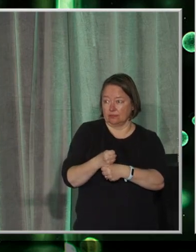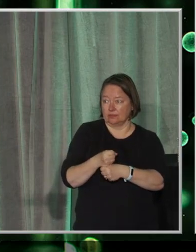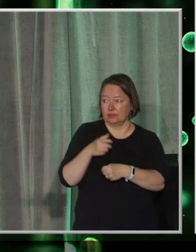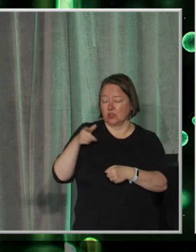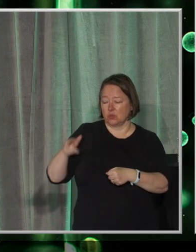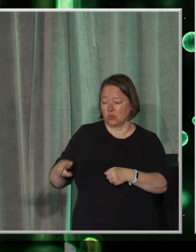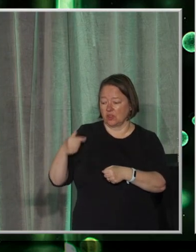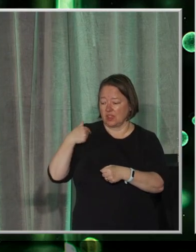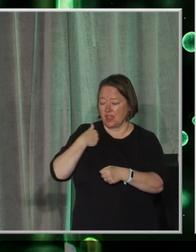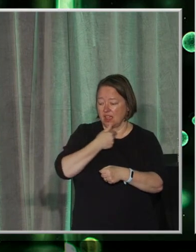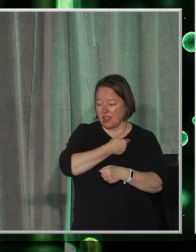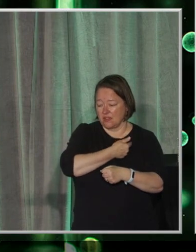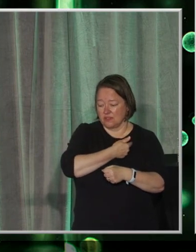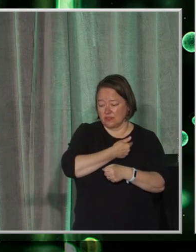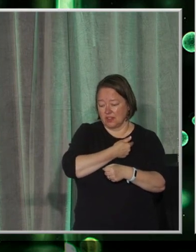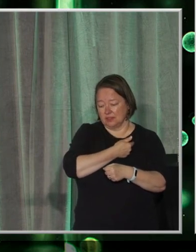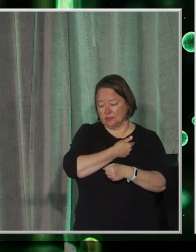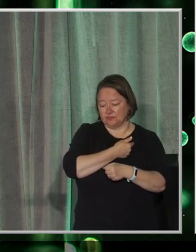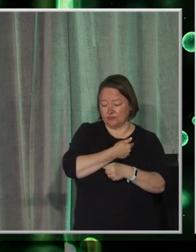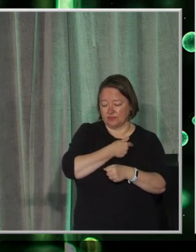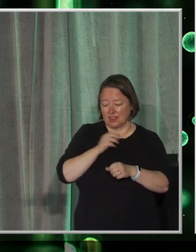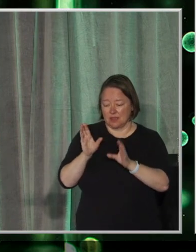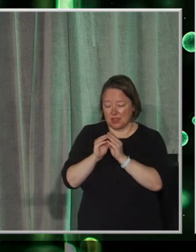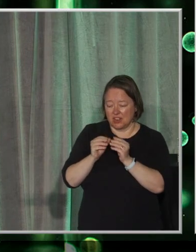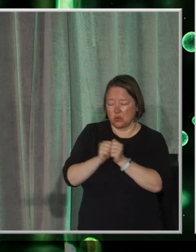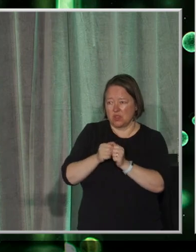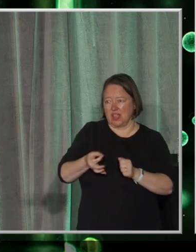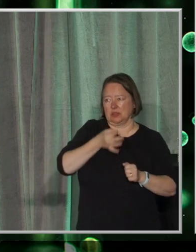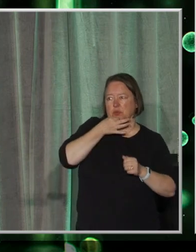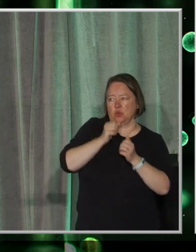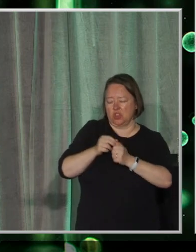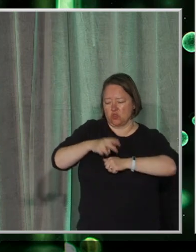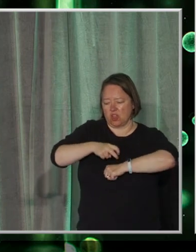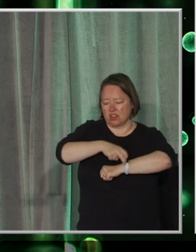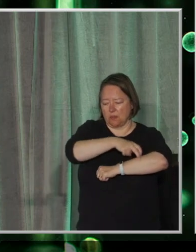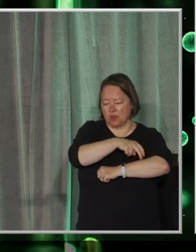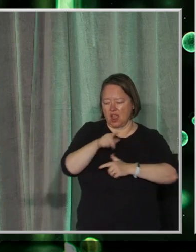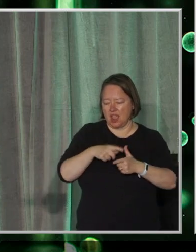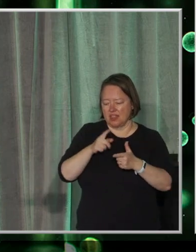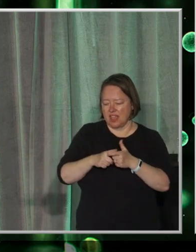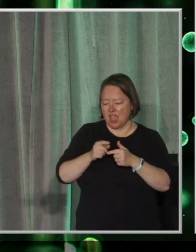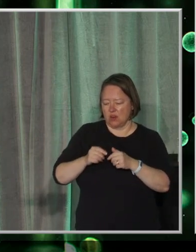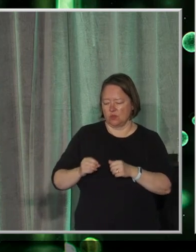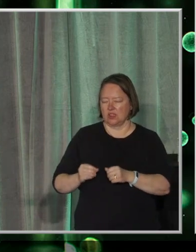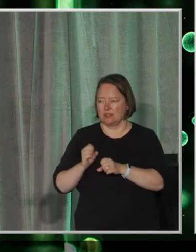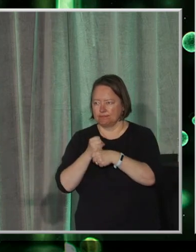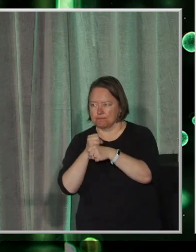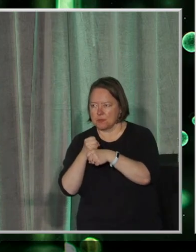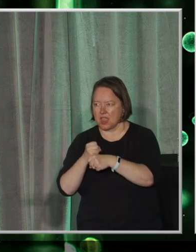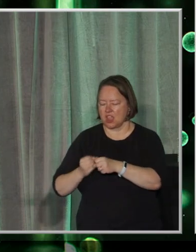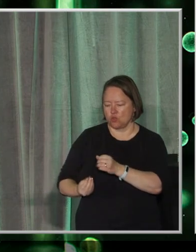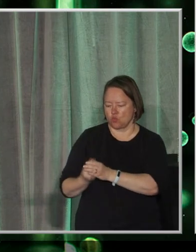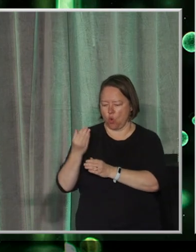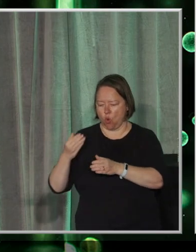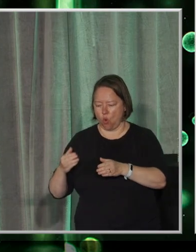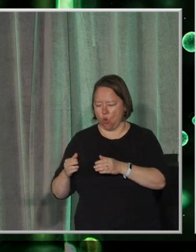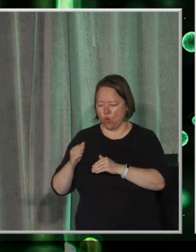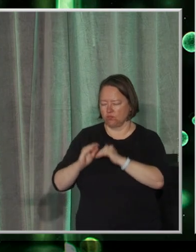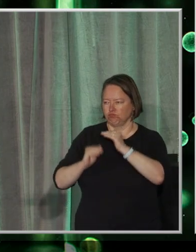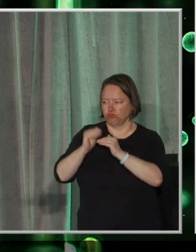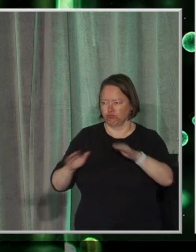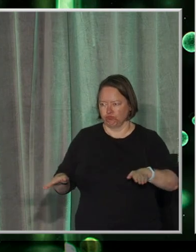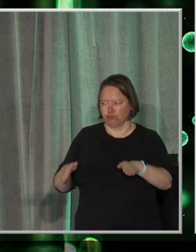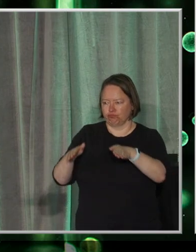having preliminary sessions with the expertise in grasshoppers. Then we went on constructing the growth chambers for the insects. Then we went